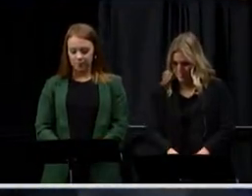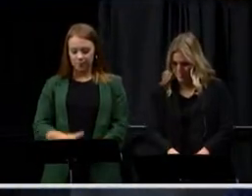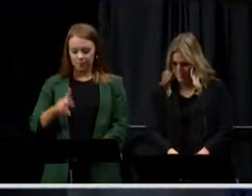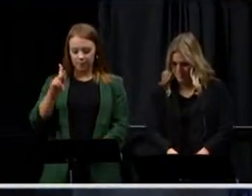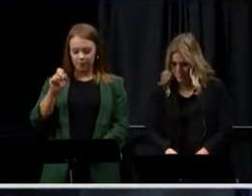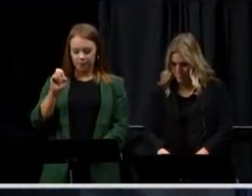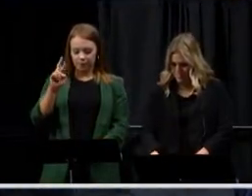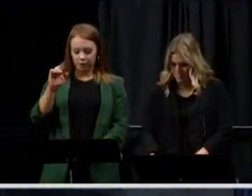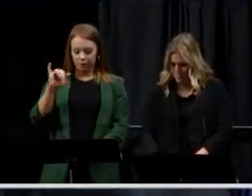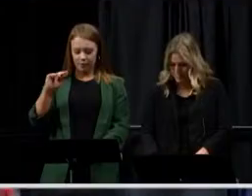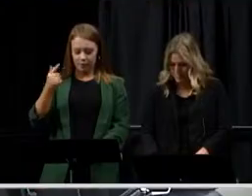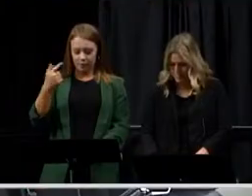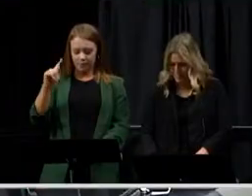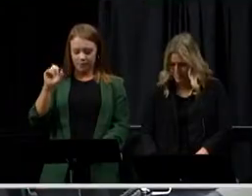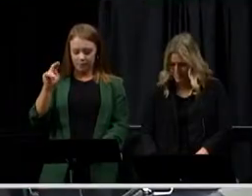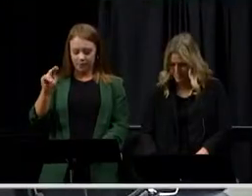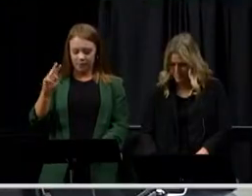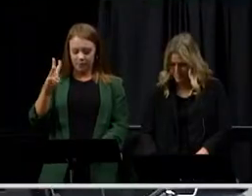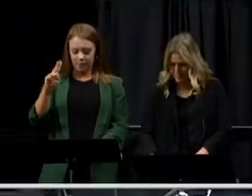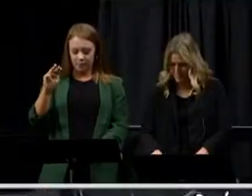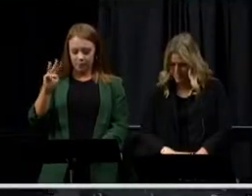Carrington Victoria Little.